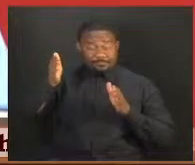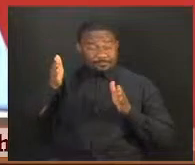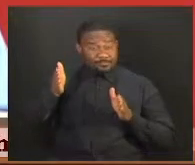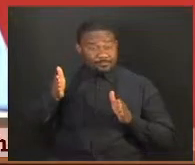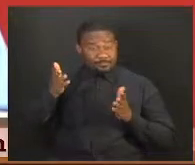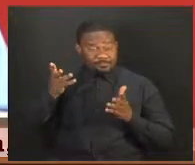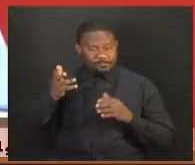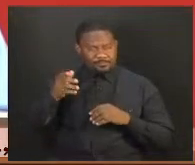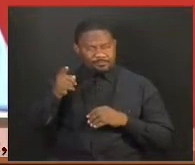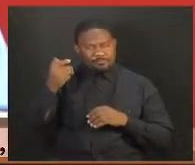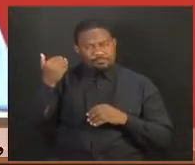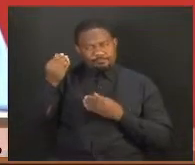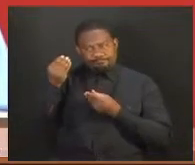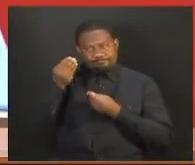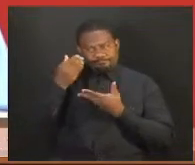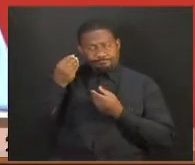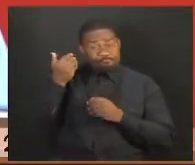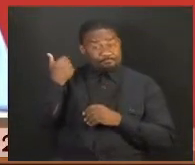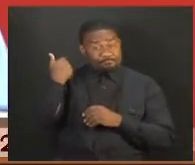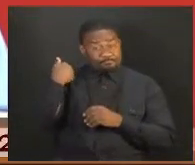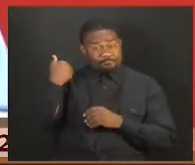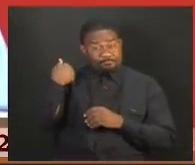some